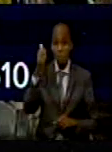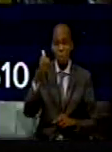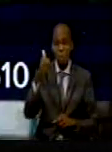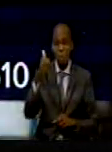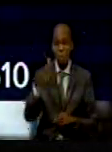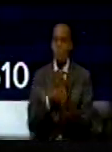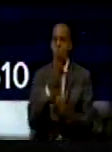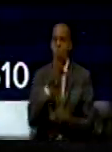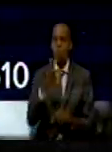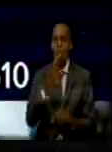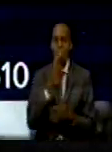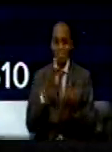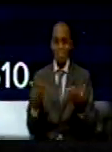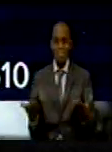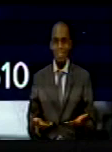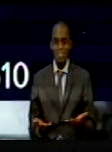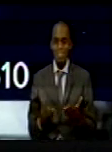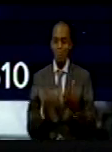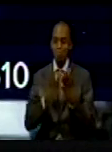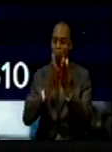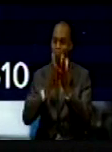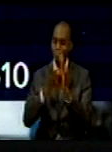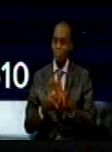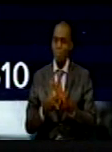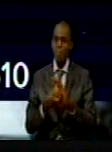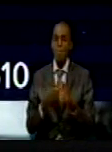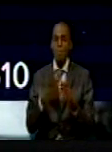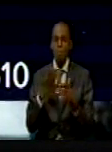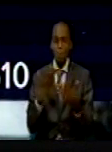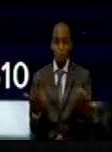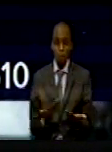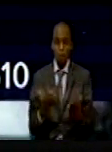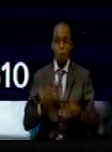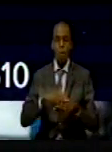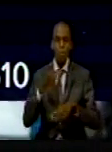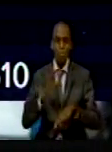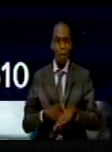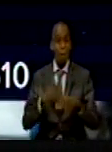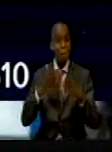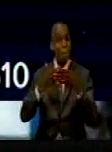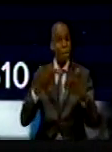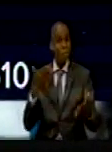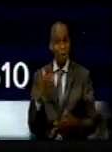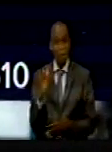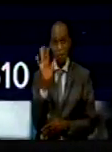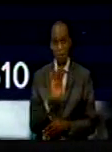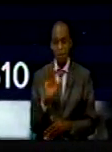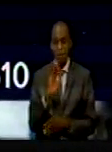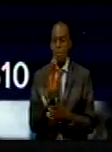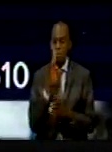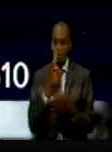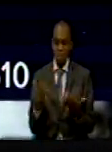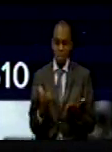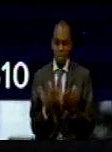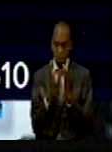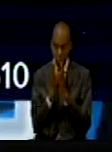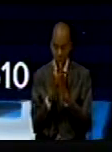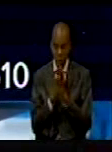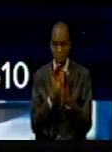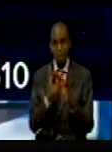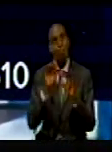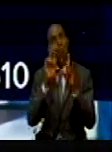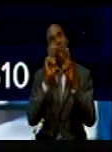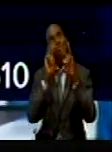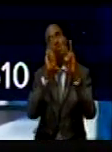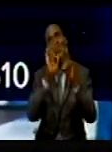you're here, and you're here promptly. You're here before 5. Let's all be here praying and looking up